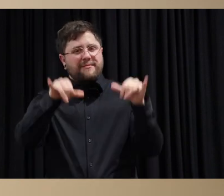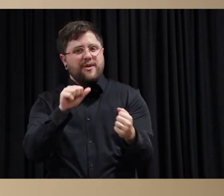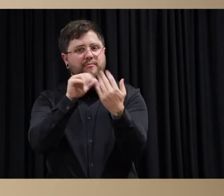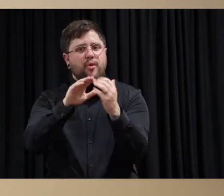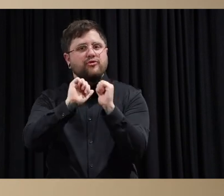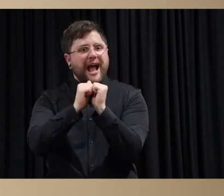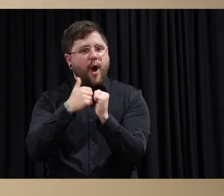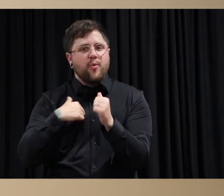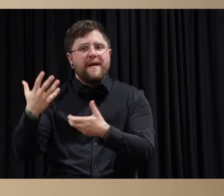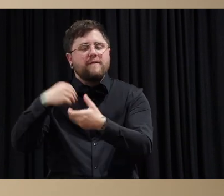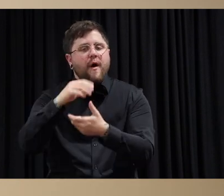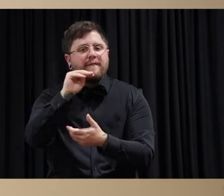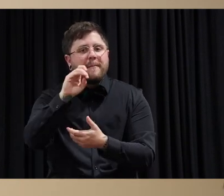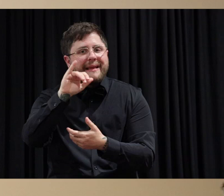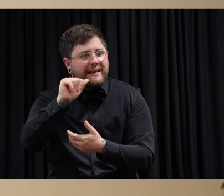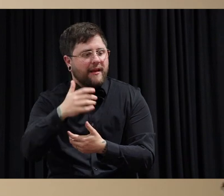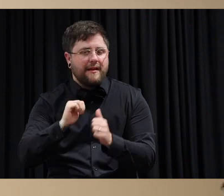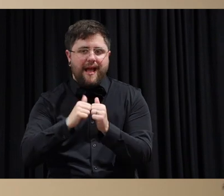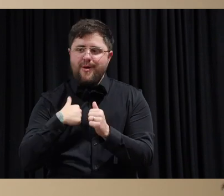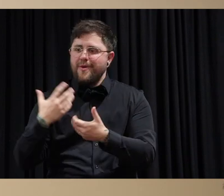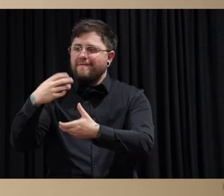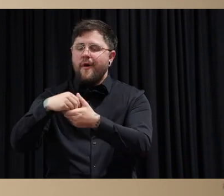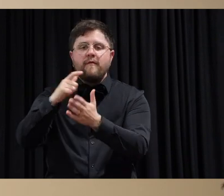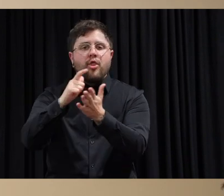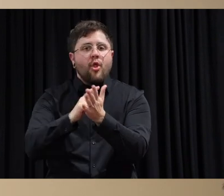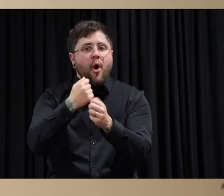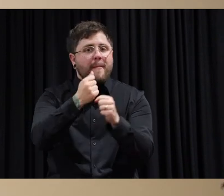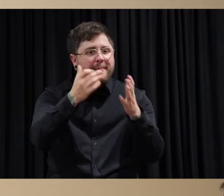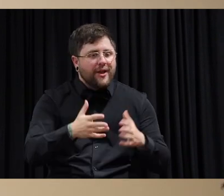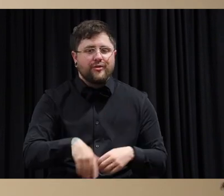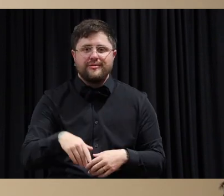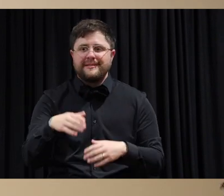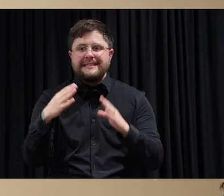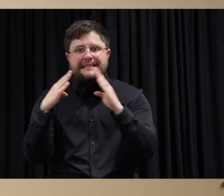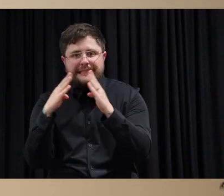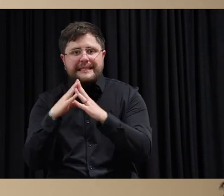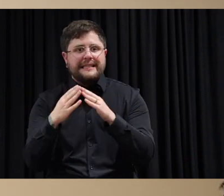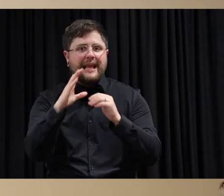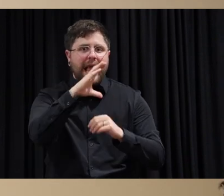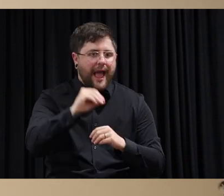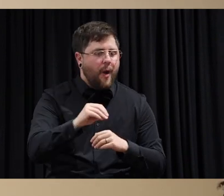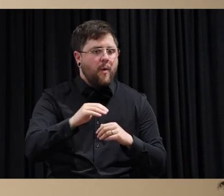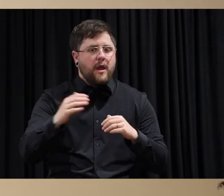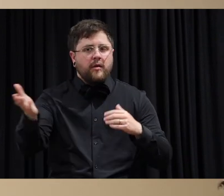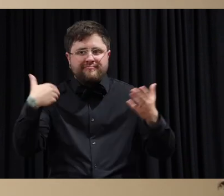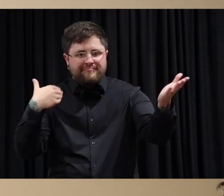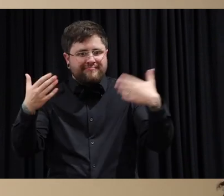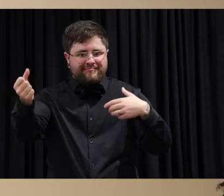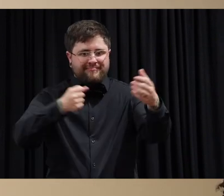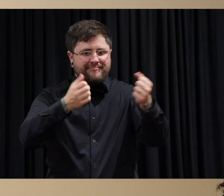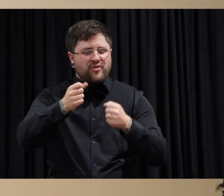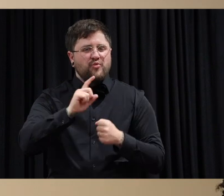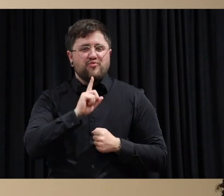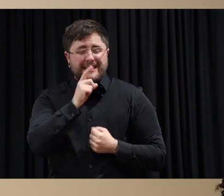how do we get media involved? How do we get lawmakers involved? You know, city and county and folks like that to really reinforce